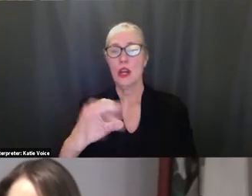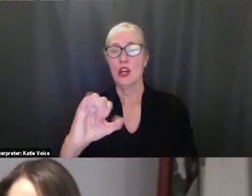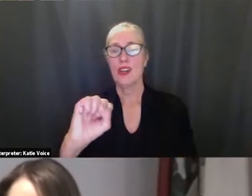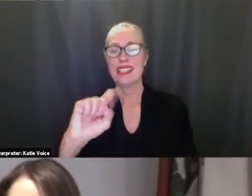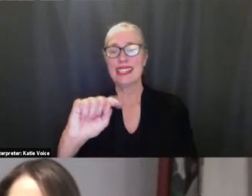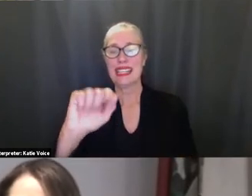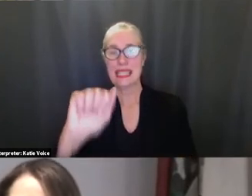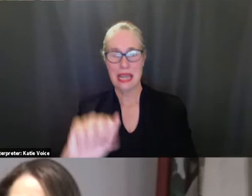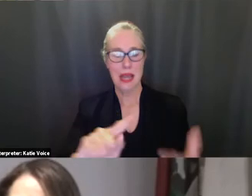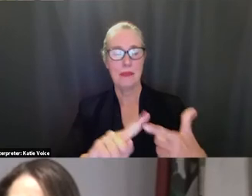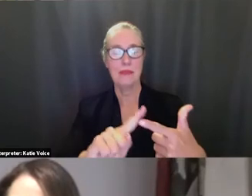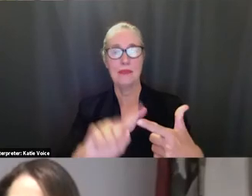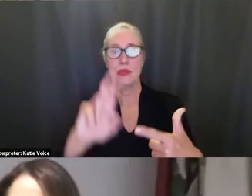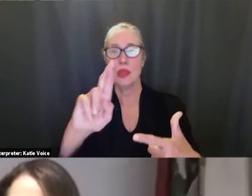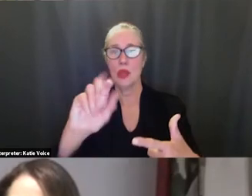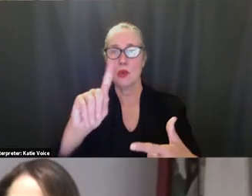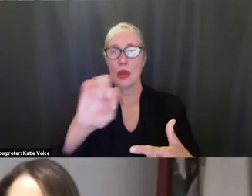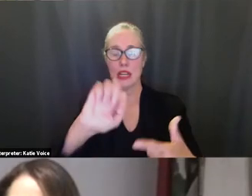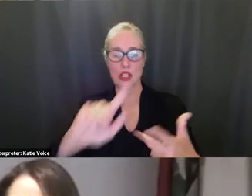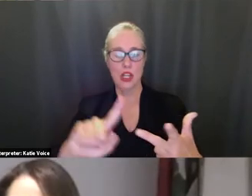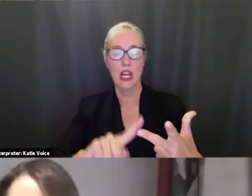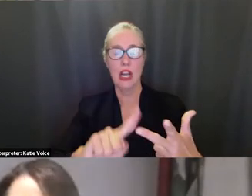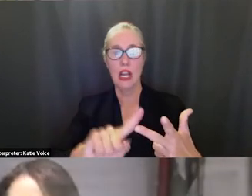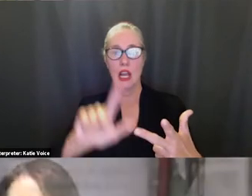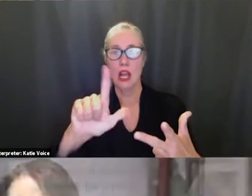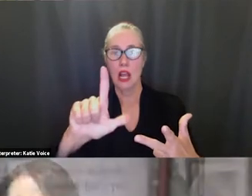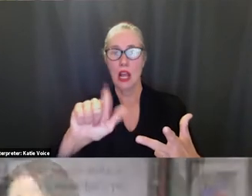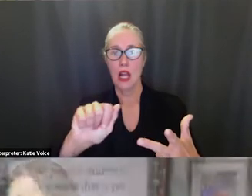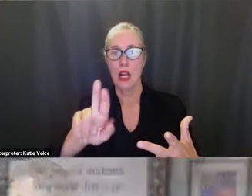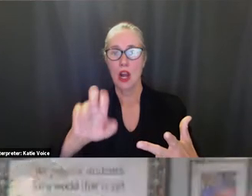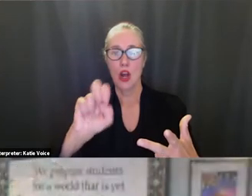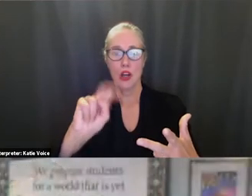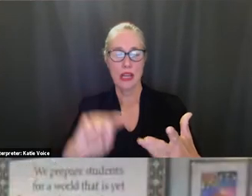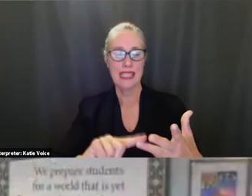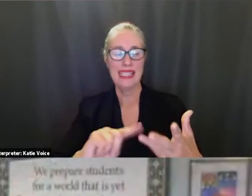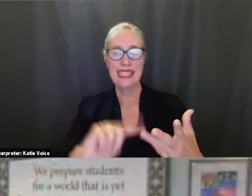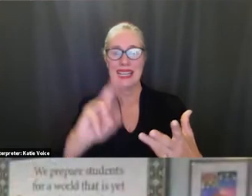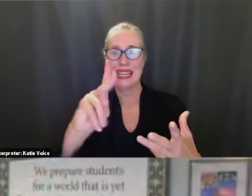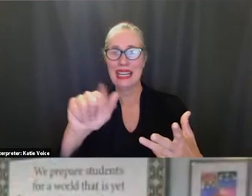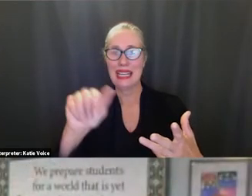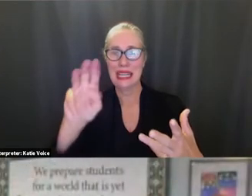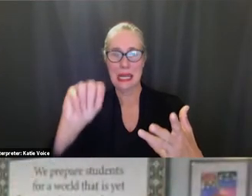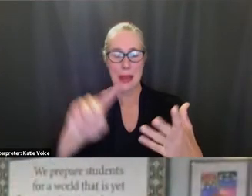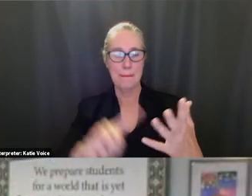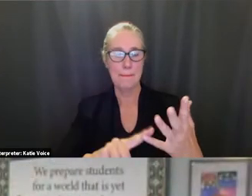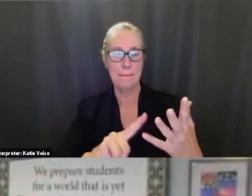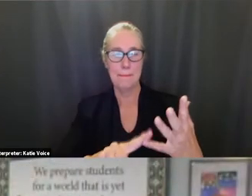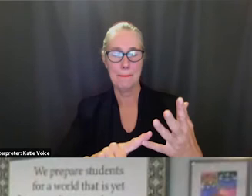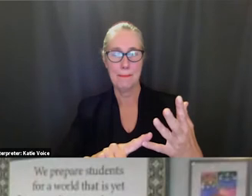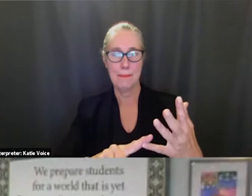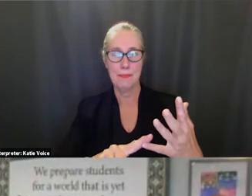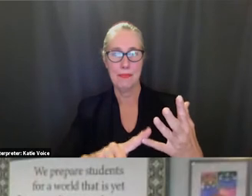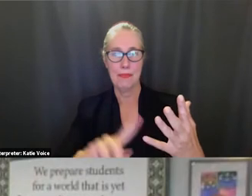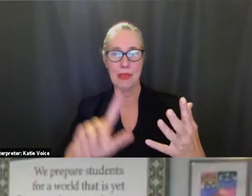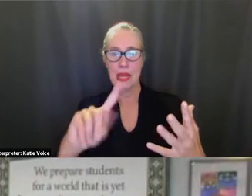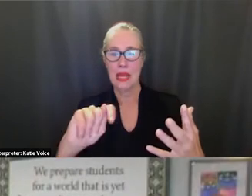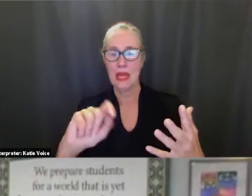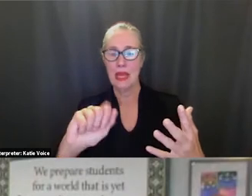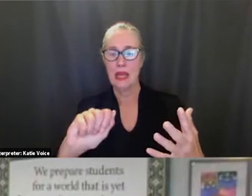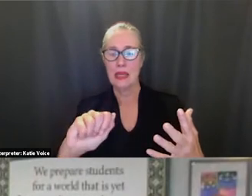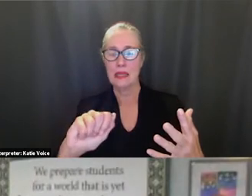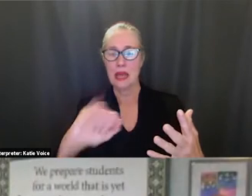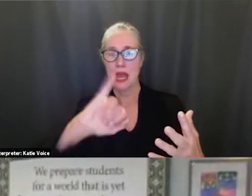rachel cole lauren quidet kim pasquez and taj tai